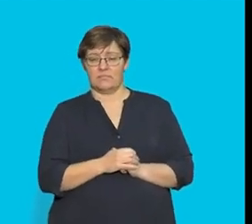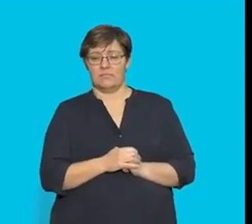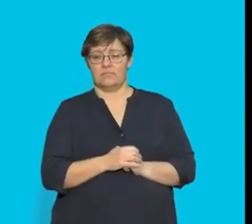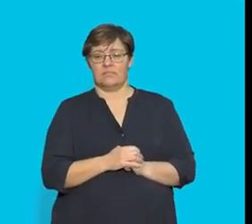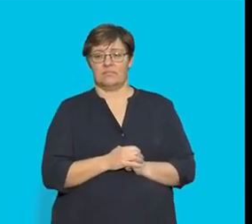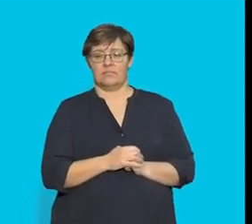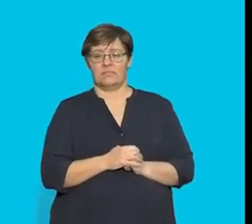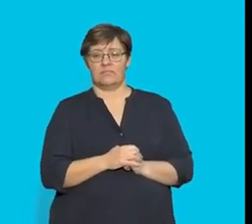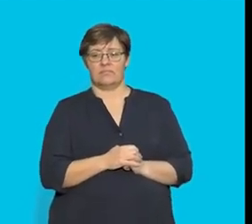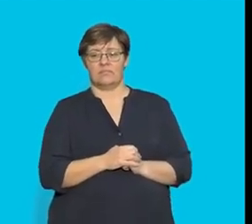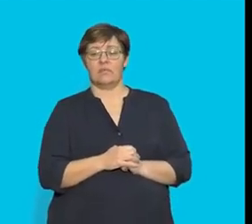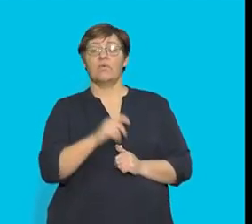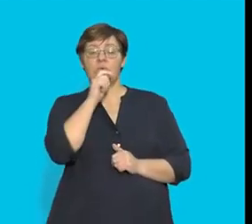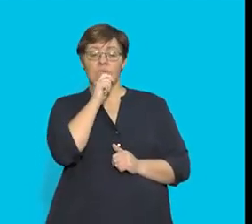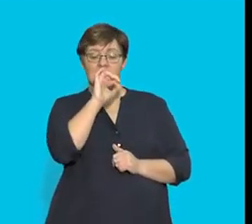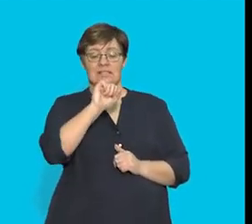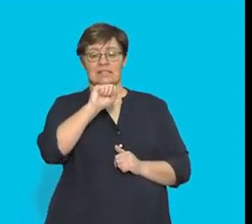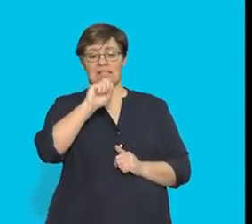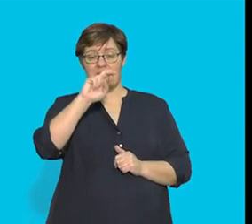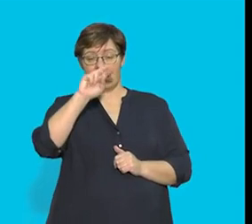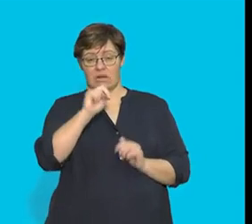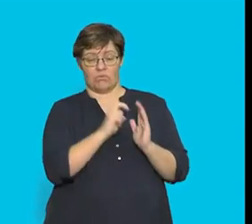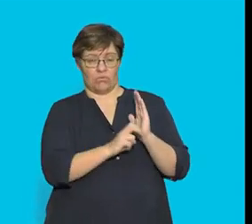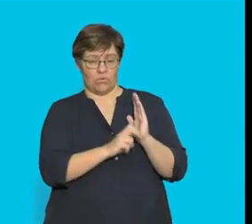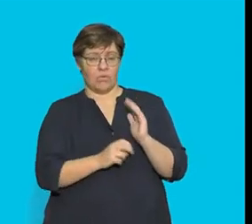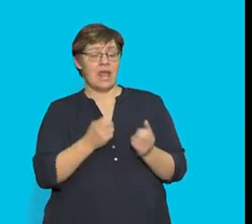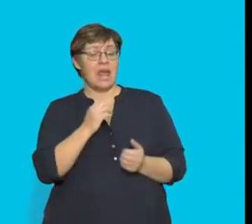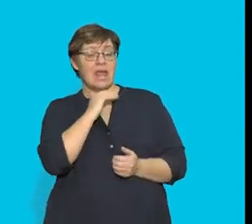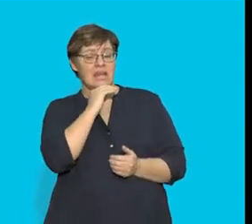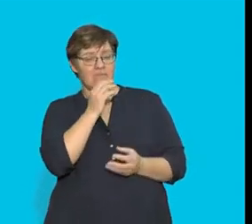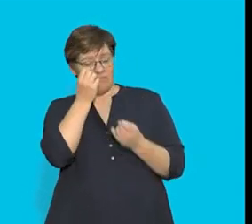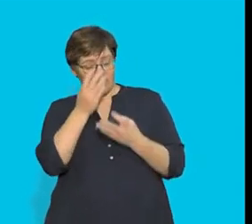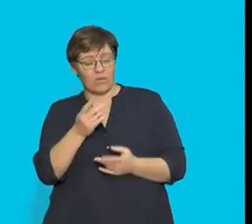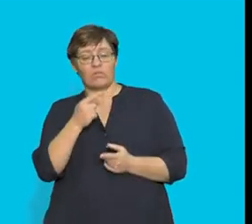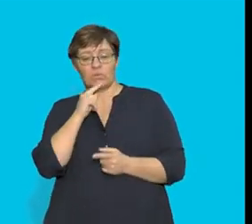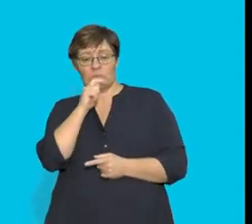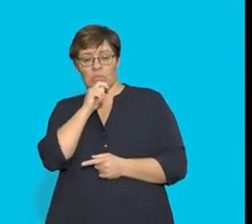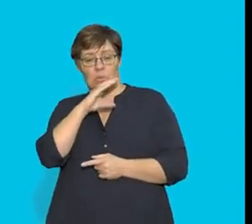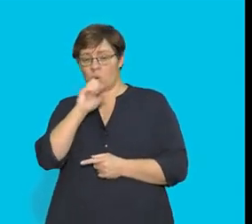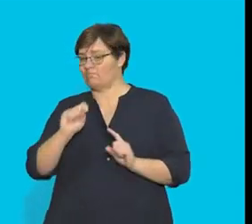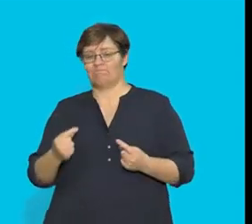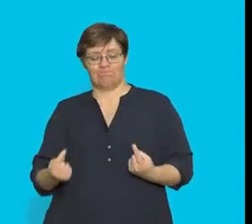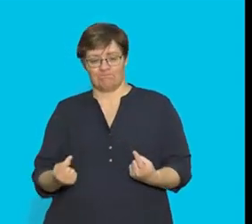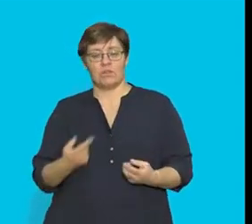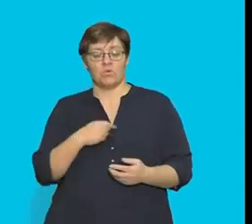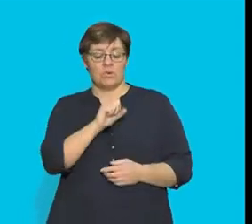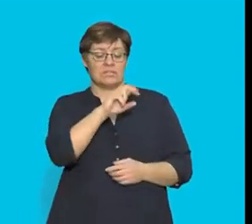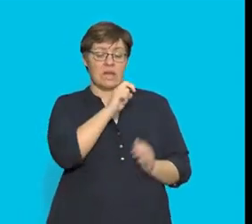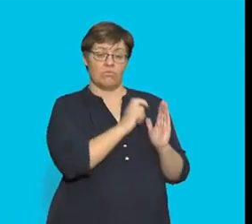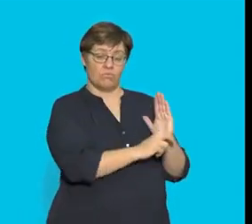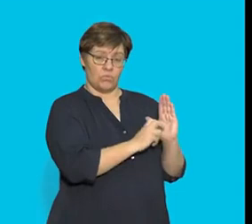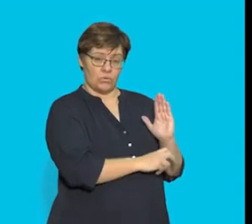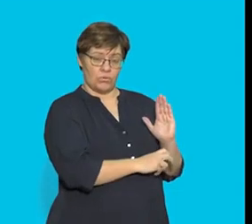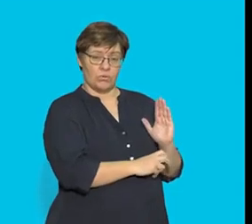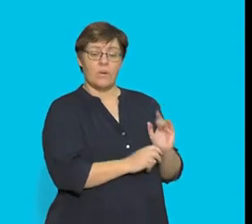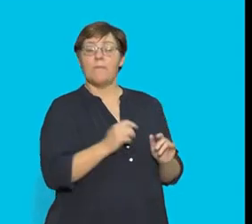going to be using sine rule because we don't have enough information to use cos rule. But remember, to